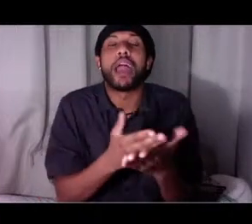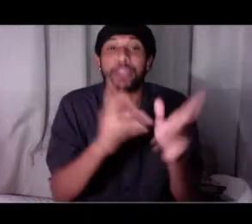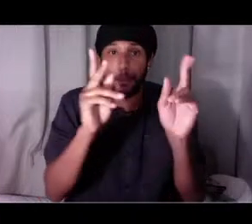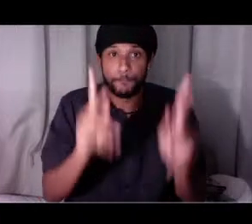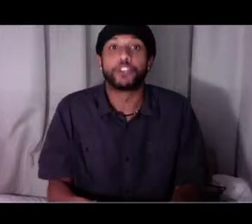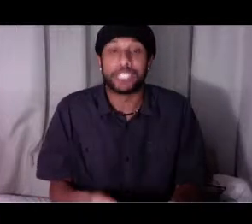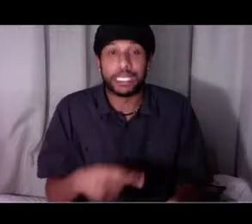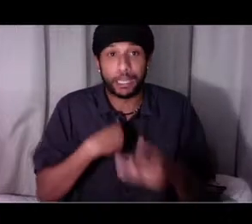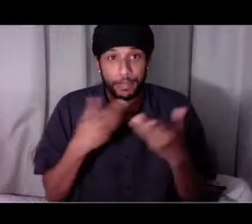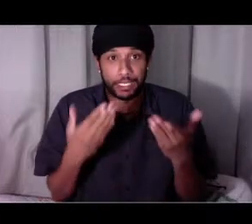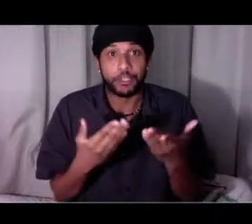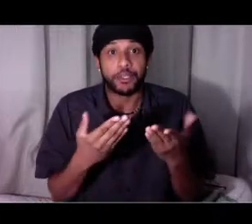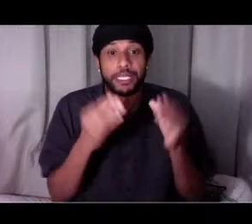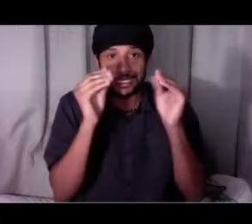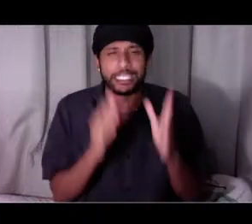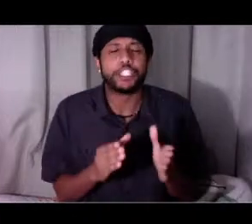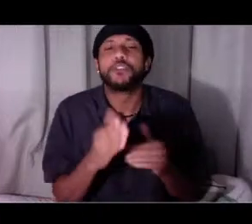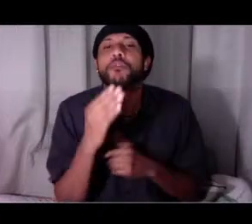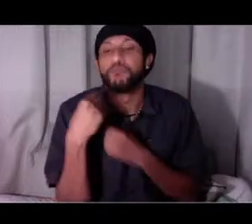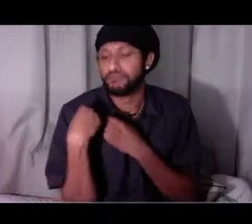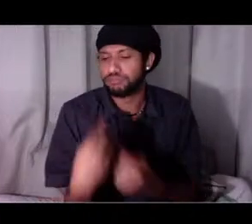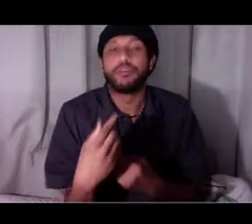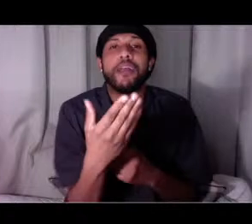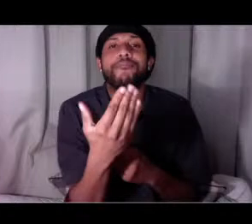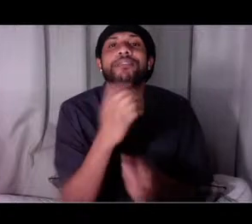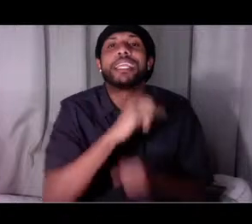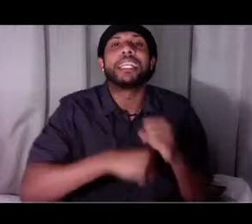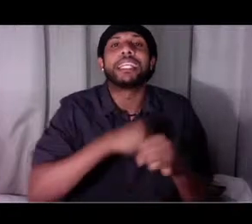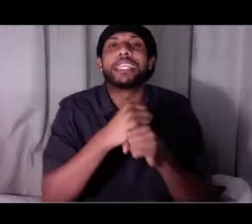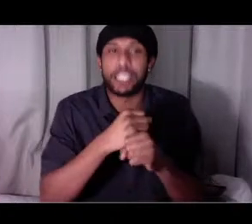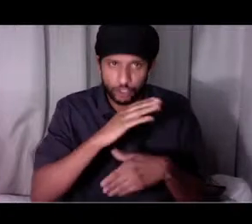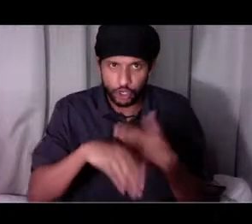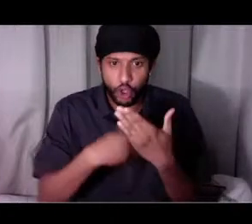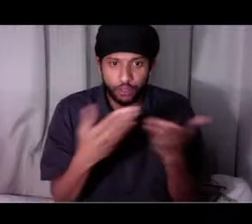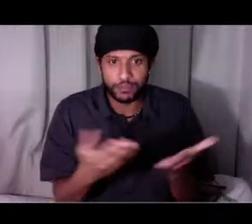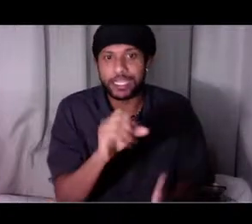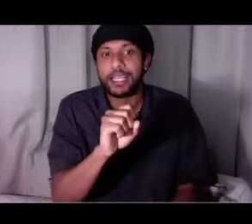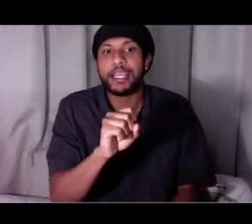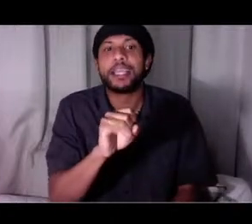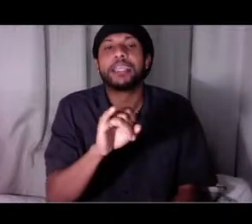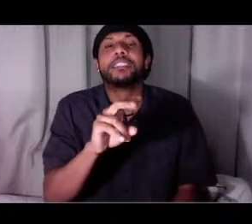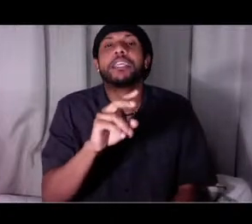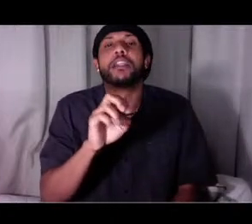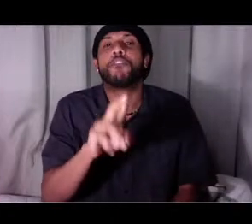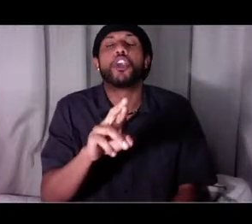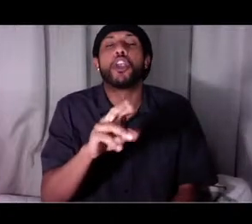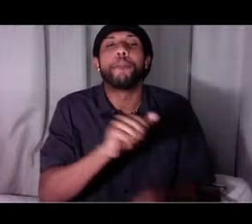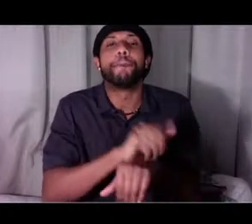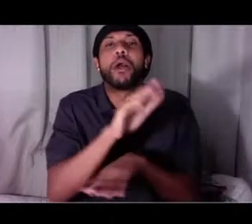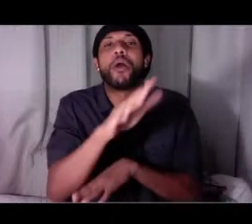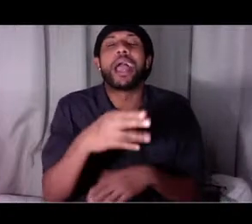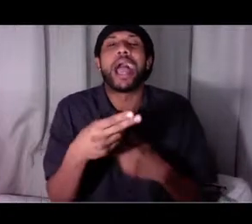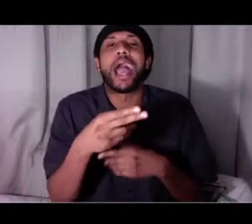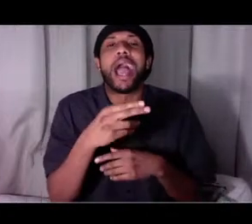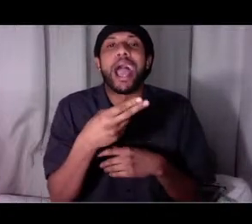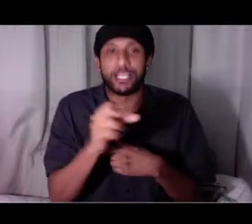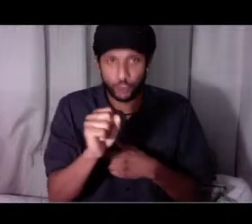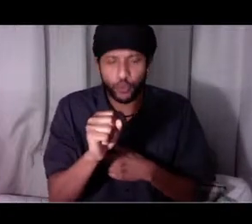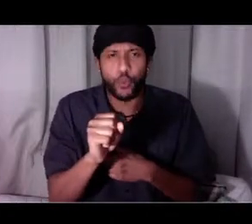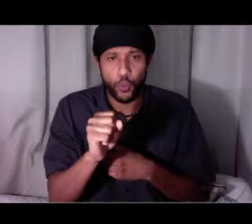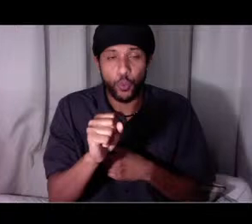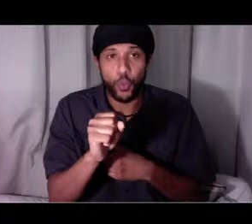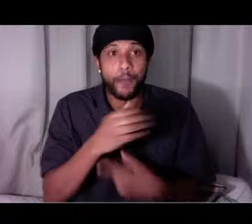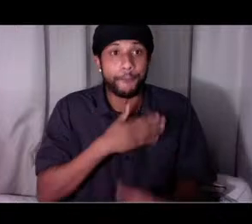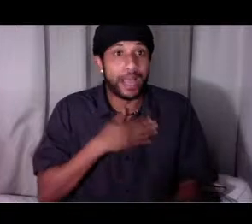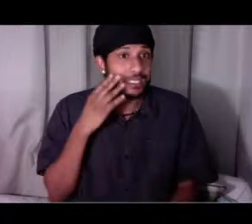I've been a teacher at cjusd 15 years and all of those have been at Slover Mountain High School frankly from my experience at Slover I am concerned